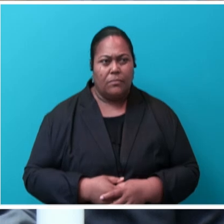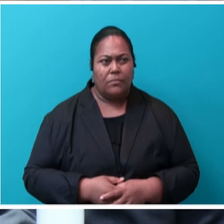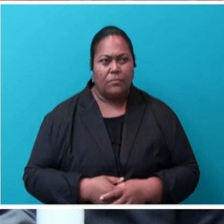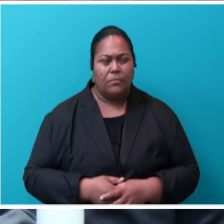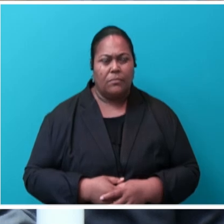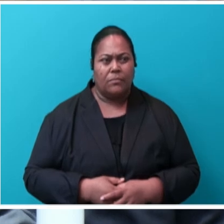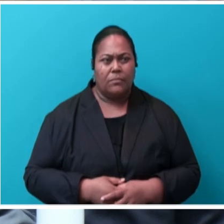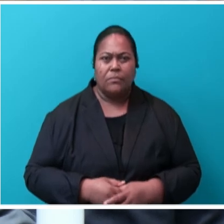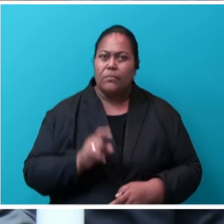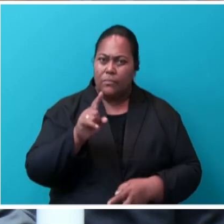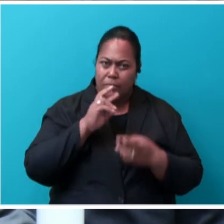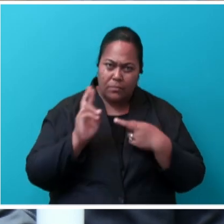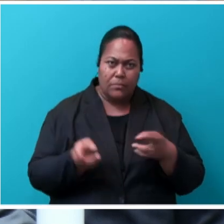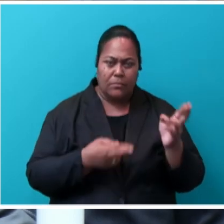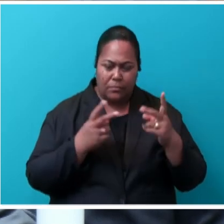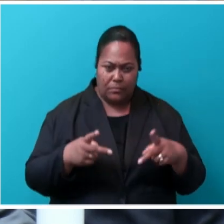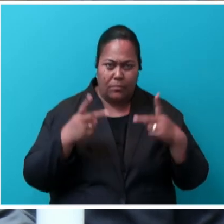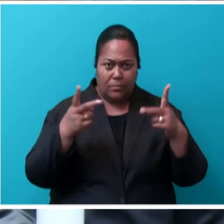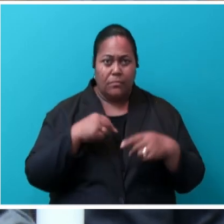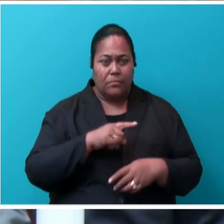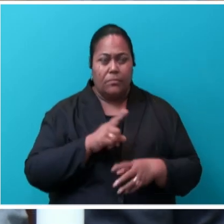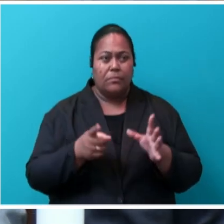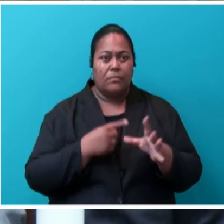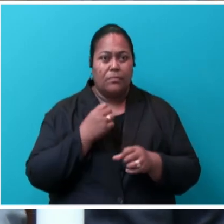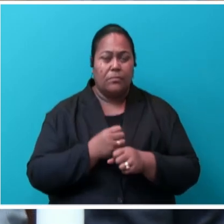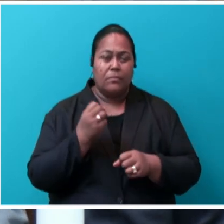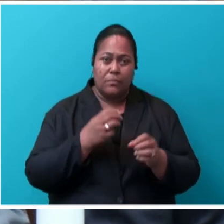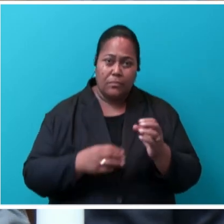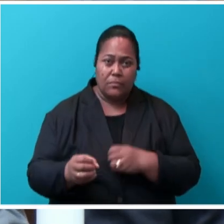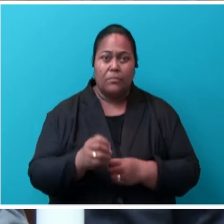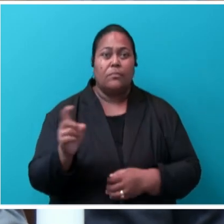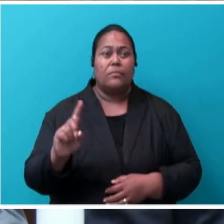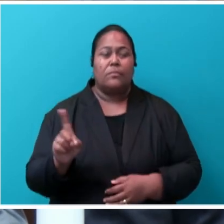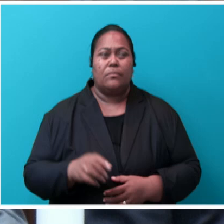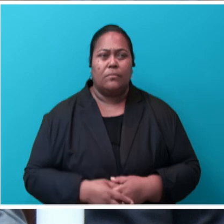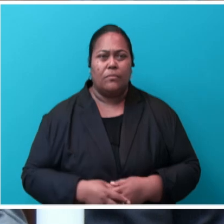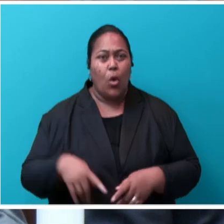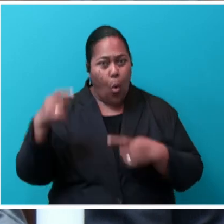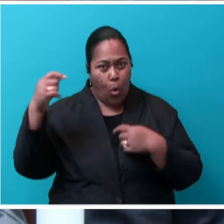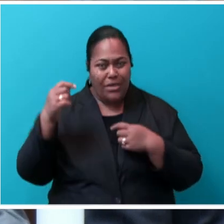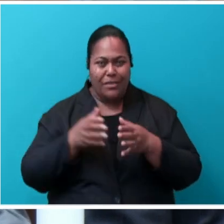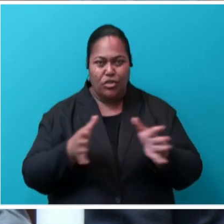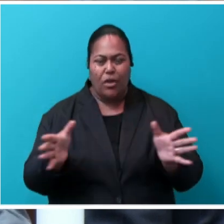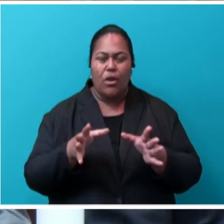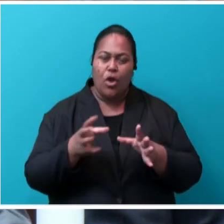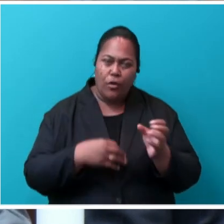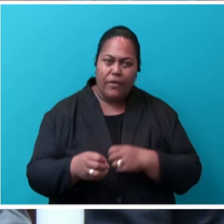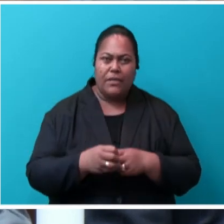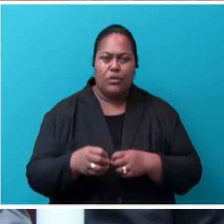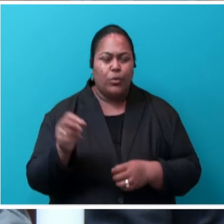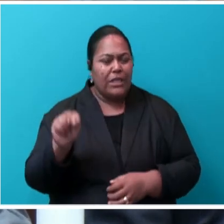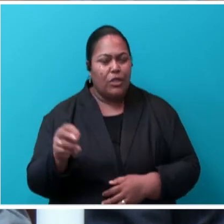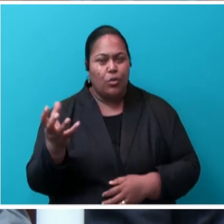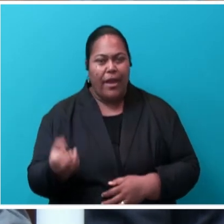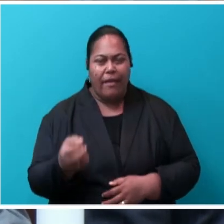proposed to us by the Office of the Auditor-General, which is to have a monitoring system within the ministry to